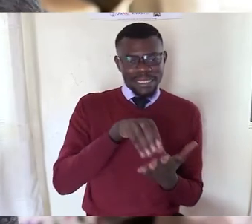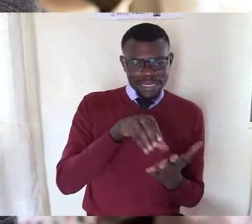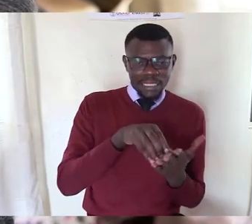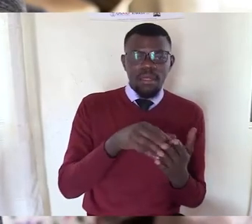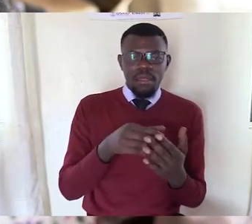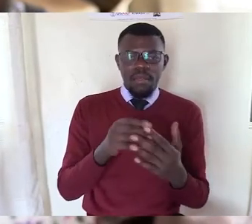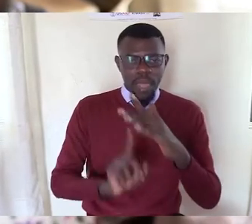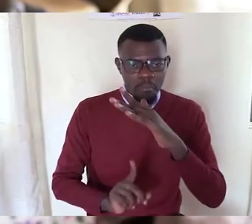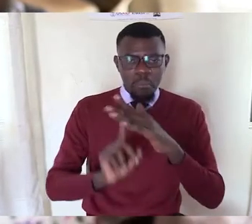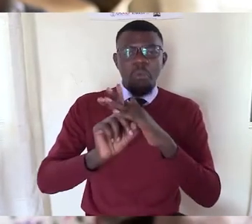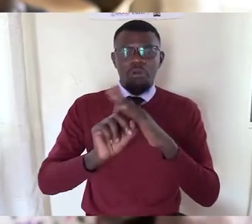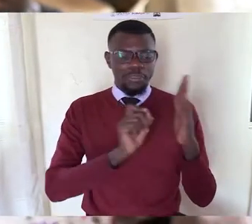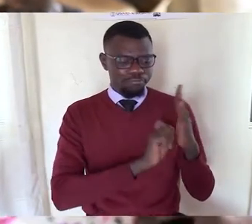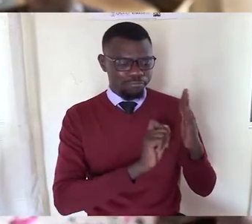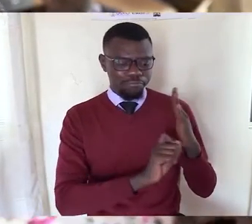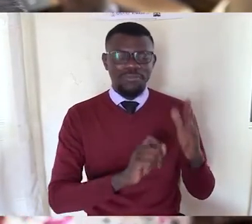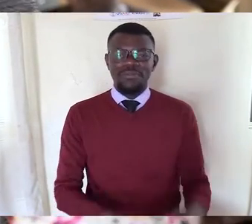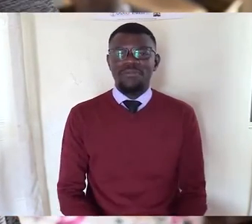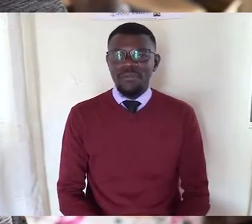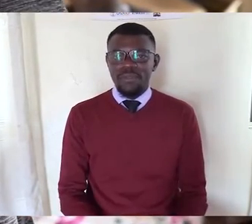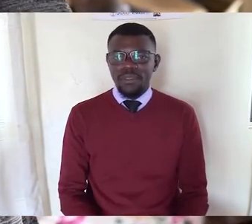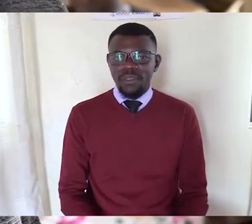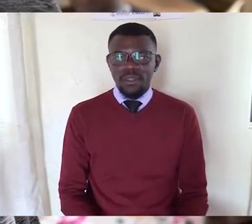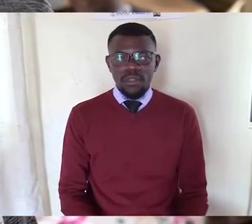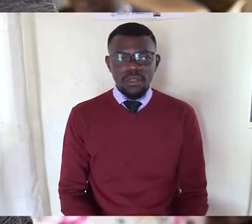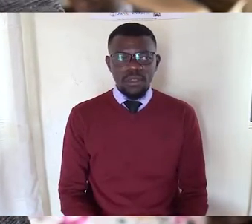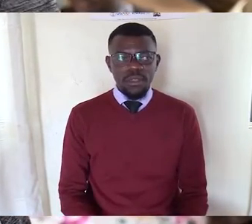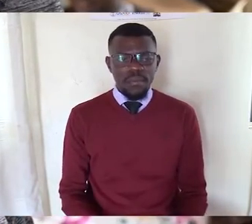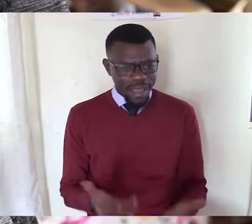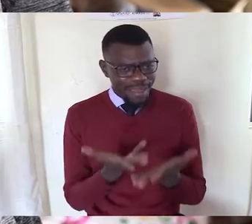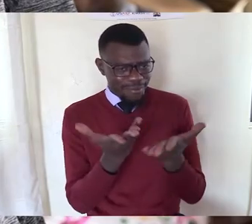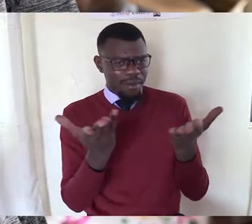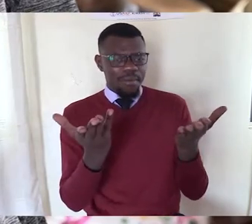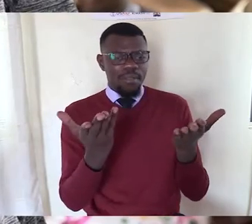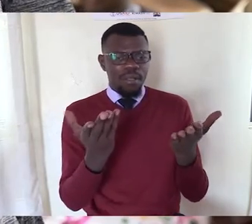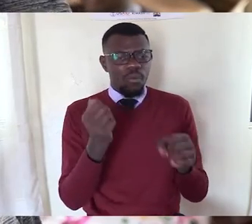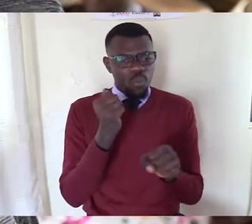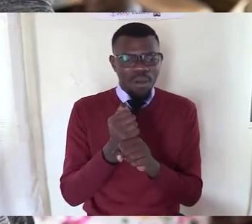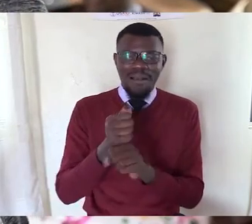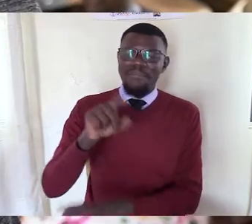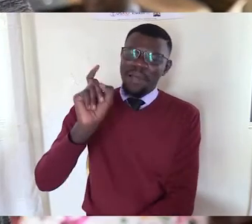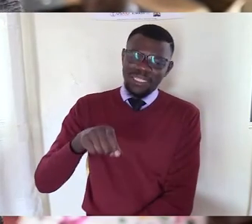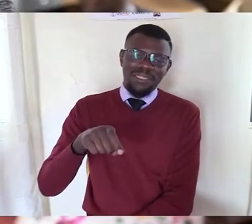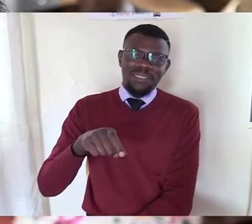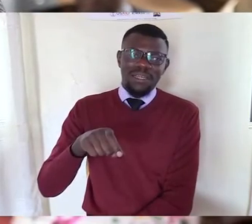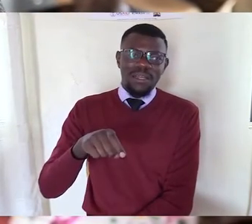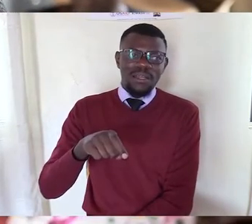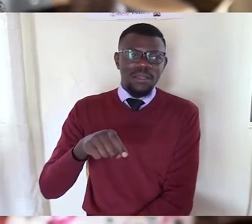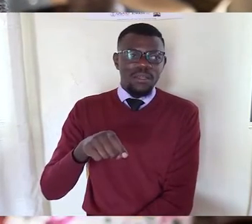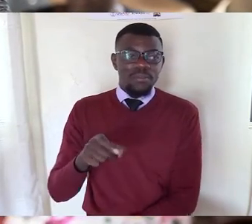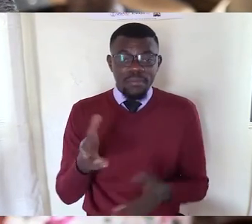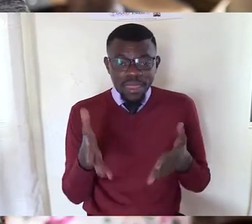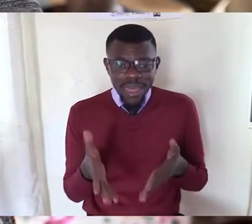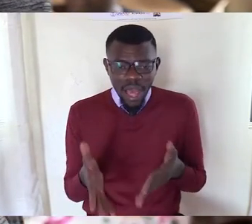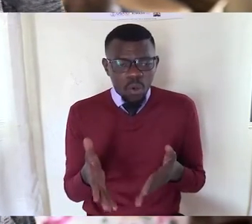occur. What you're simply saying is that everyone should do their work. Let's do our work during these